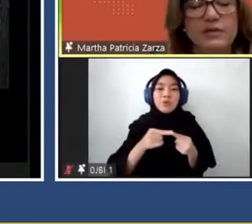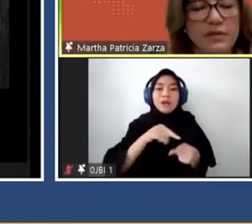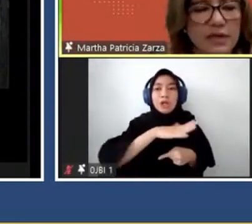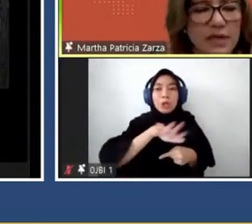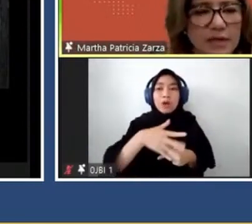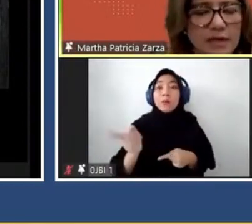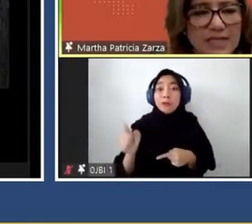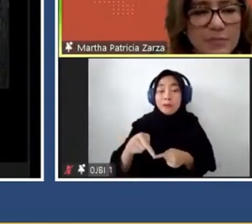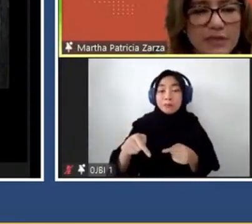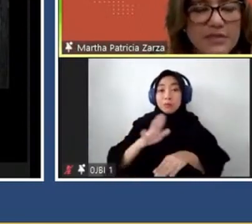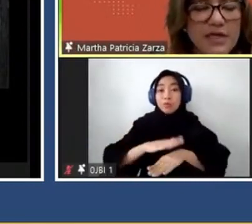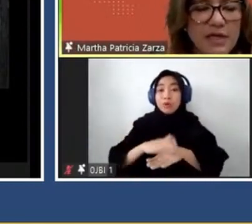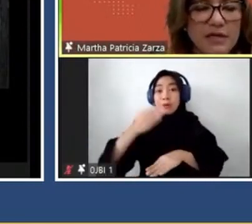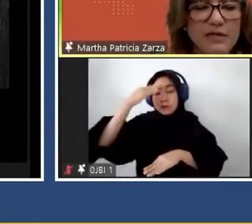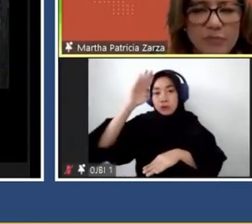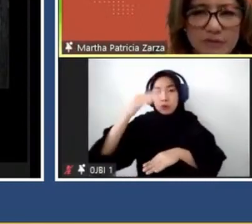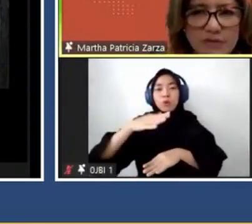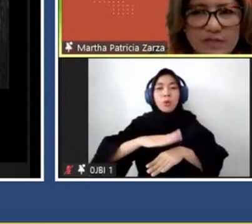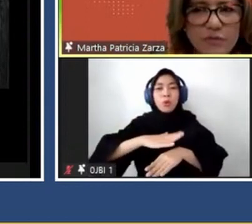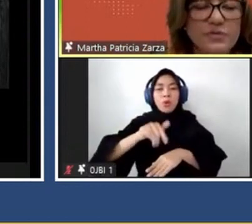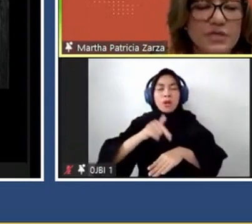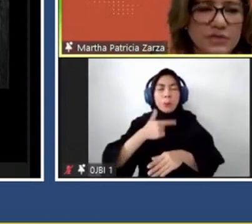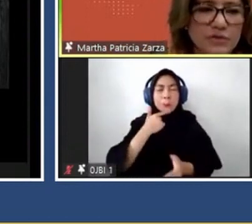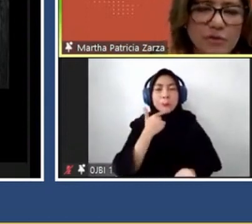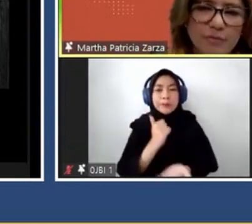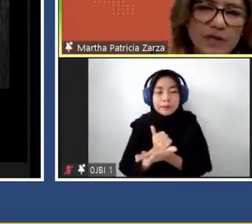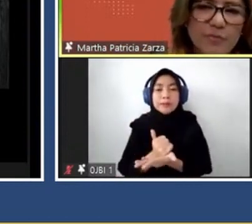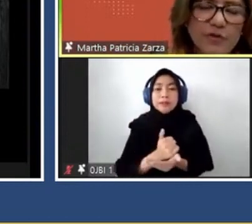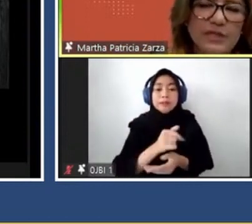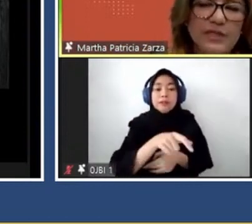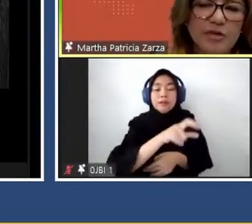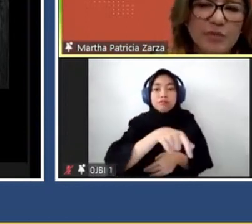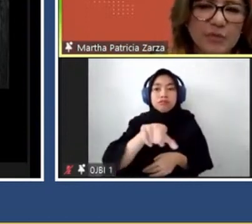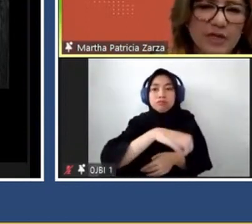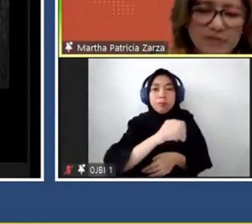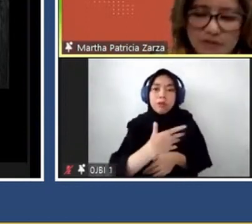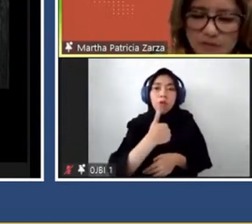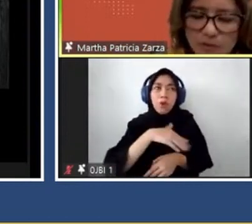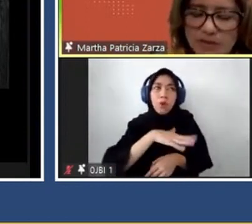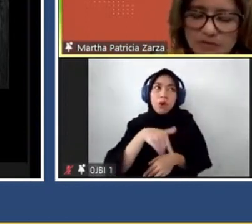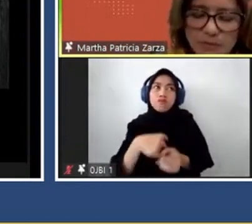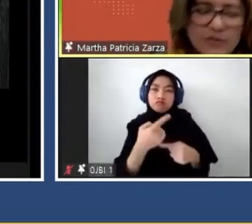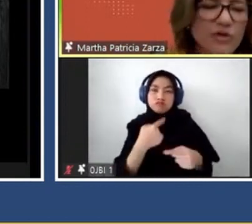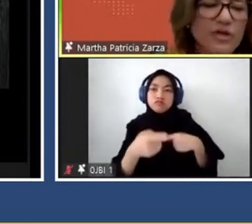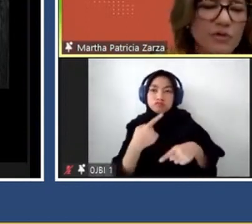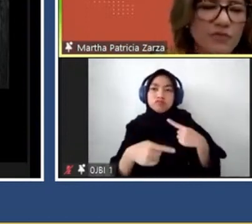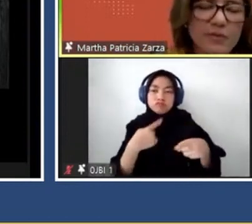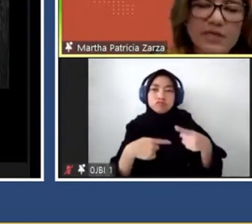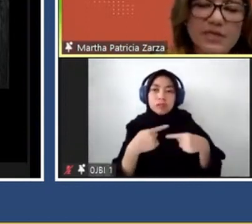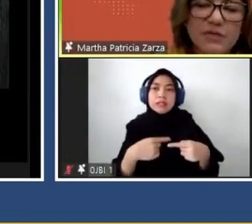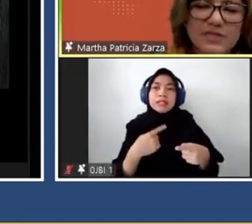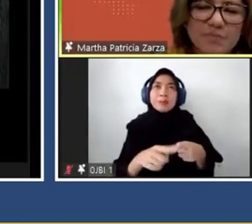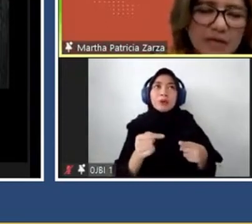important aspect, and within these groups is also very important. But whenever they were talking